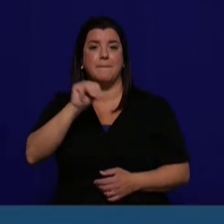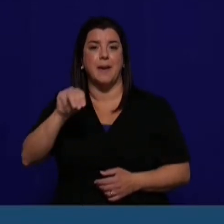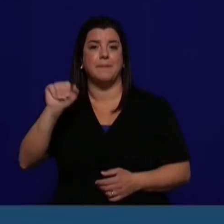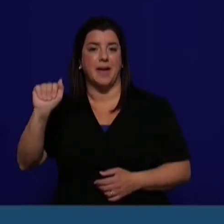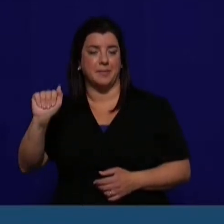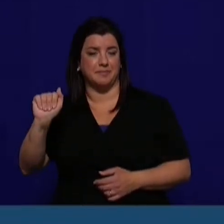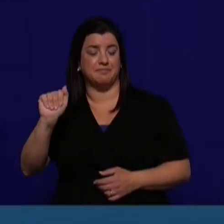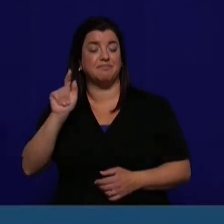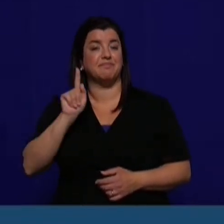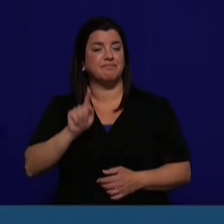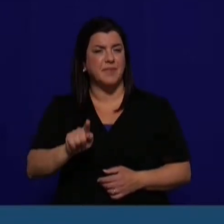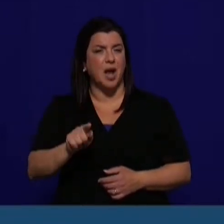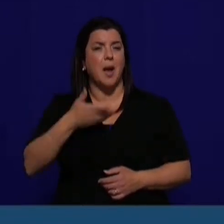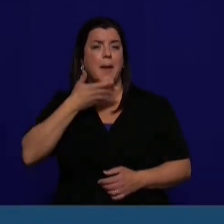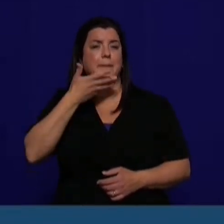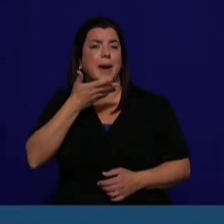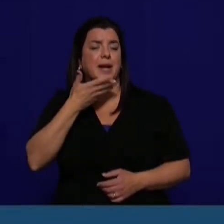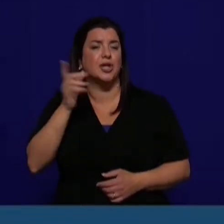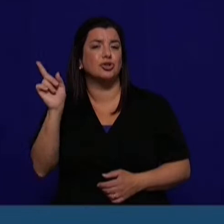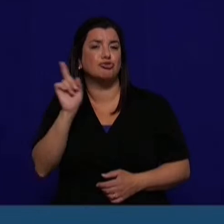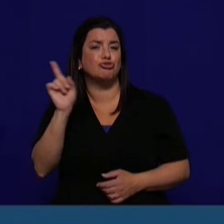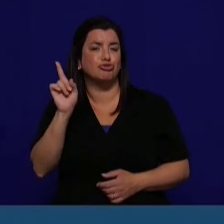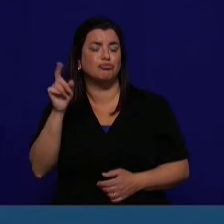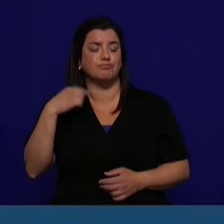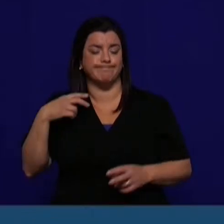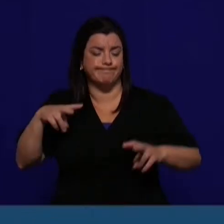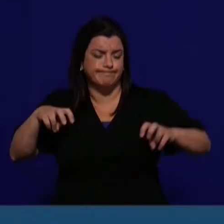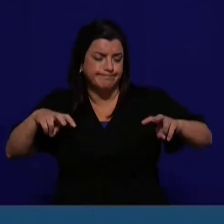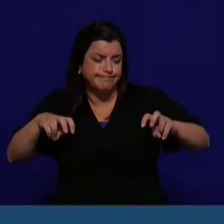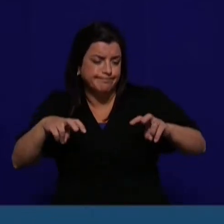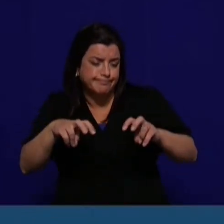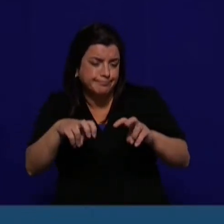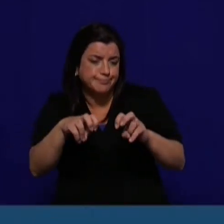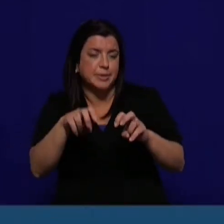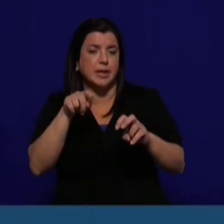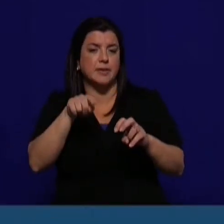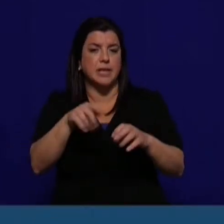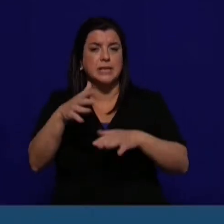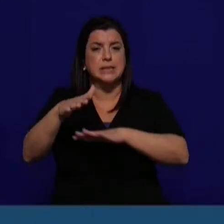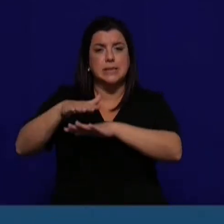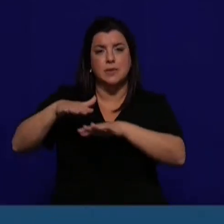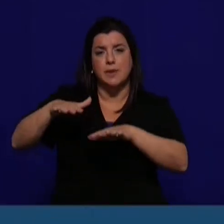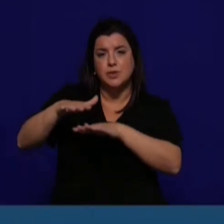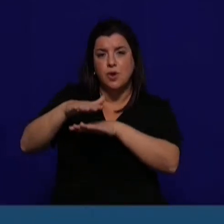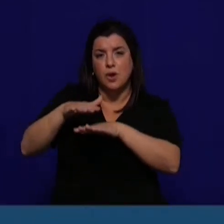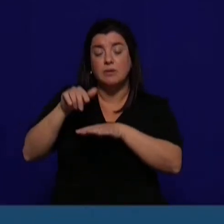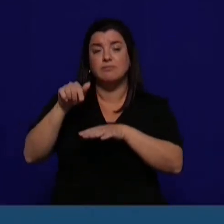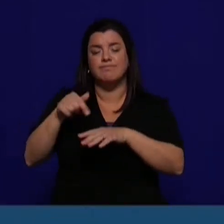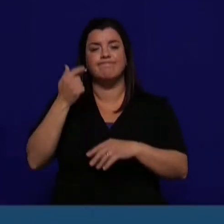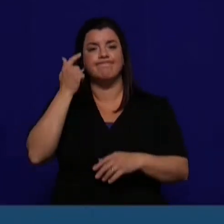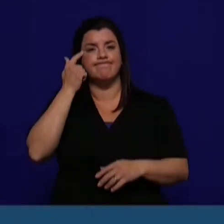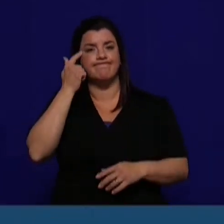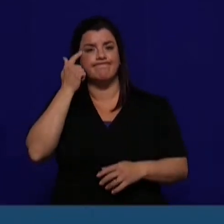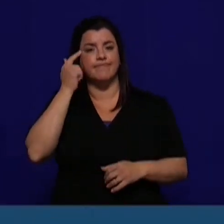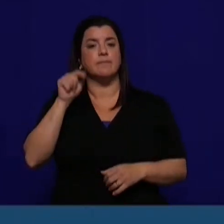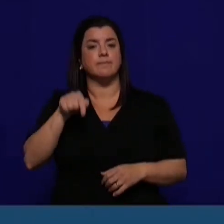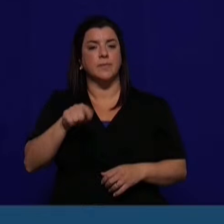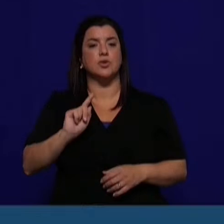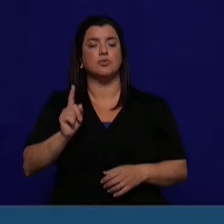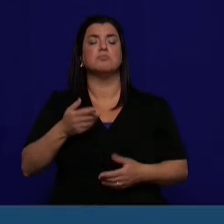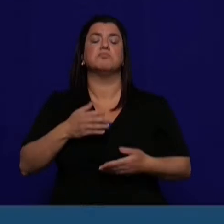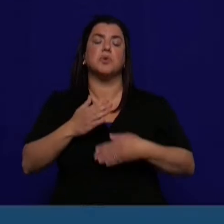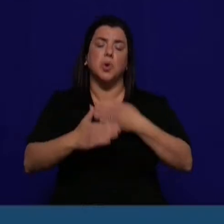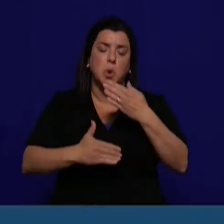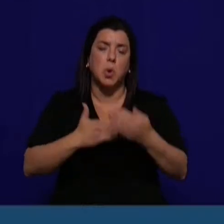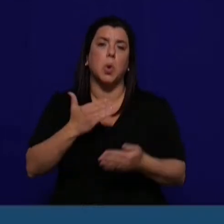dan il-parir huwa wara li kien hemm studju ukoll ta' sitwazzjoni kollha li huwa jirrifletti dak li qiegħda tgħid l-European